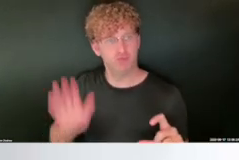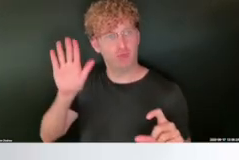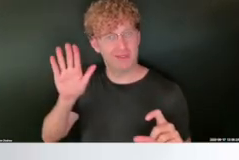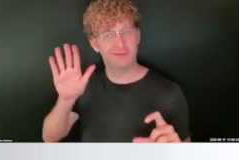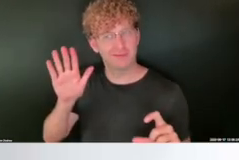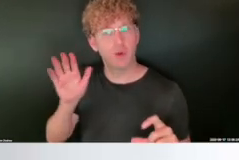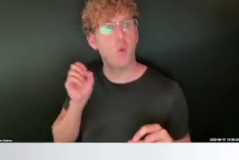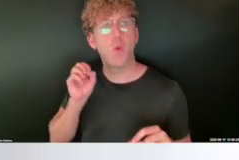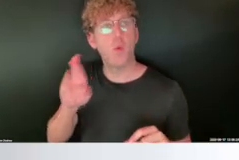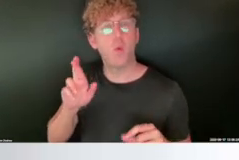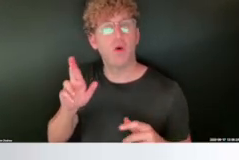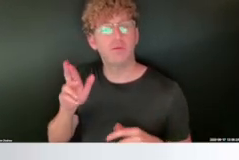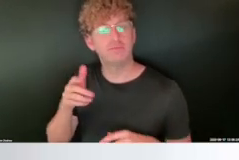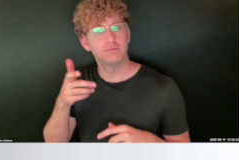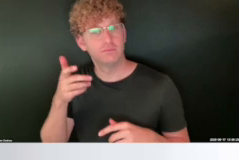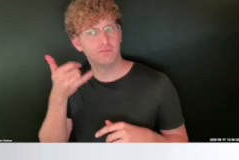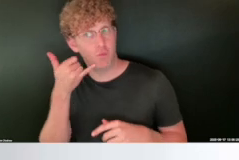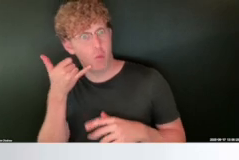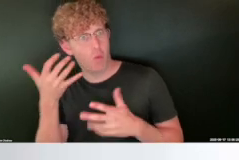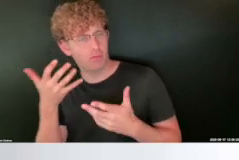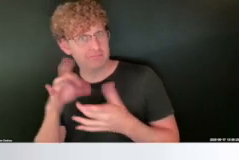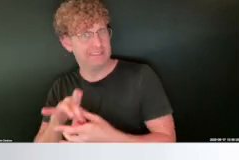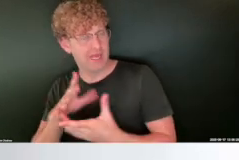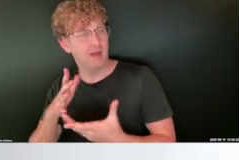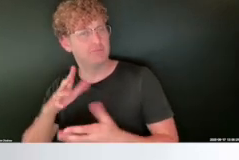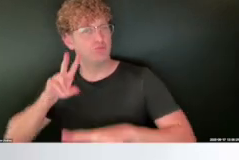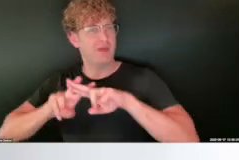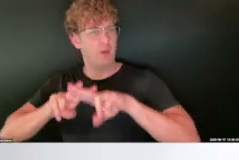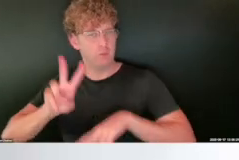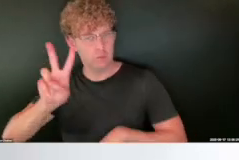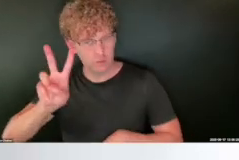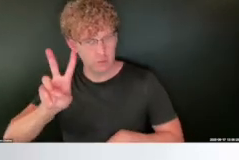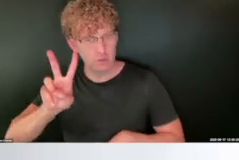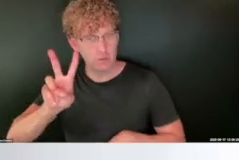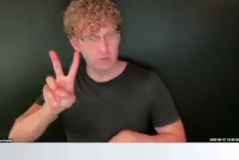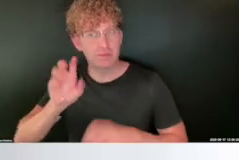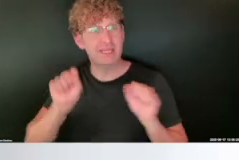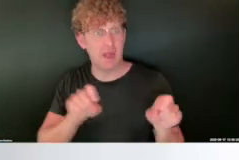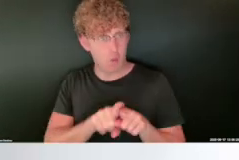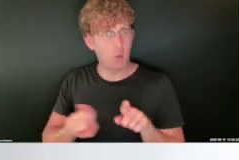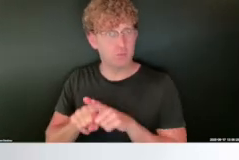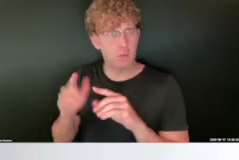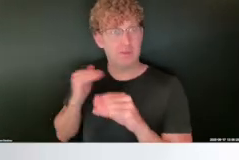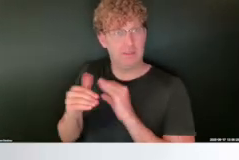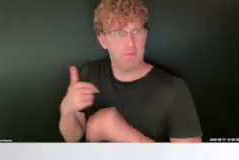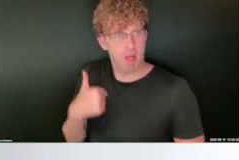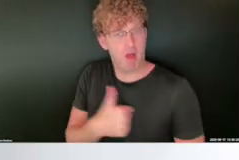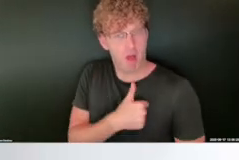or press #2 on your phone. You can also email us at